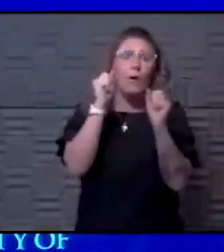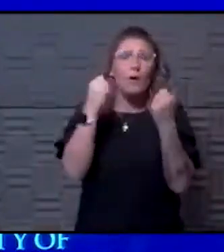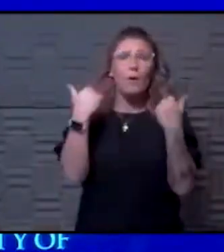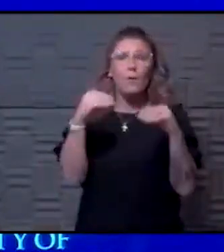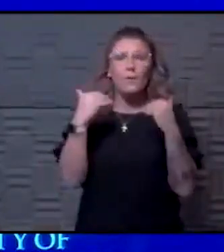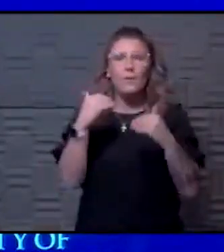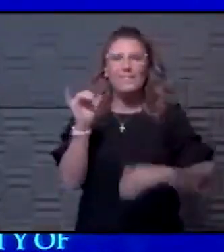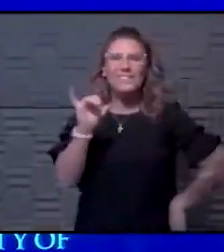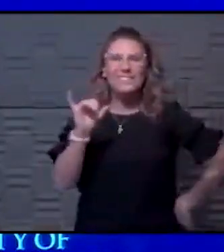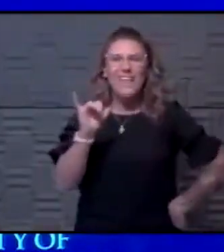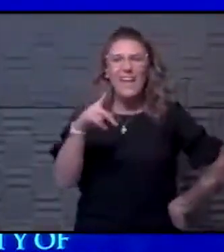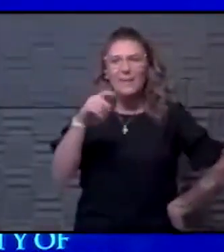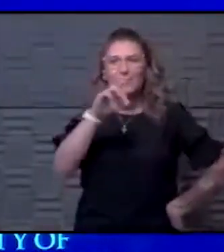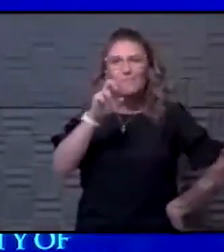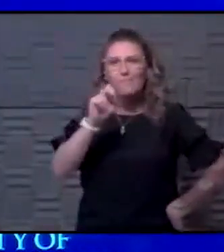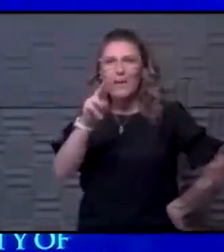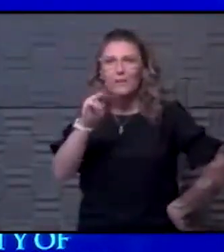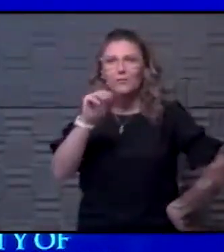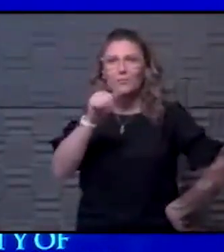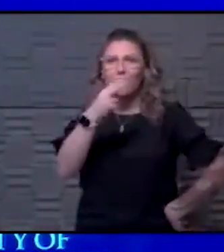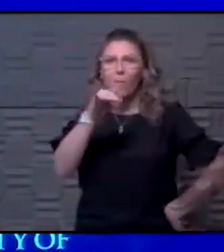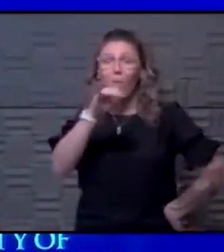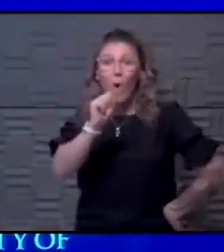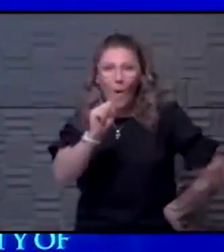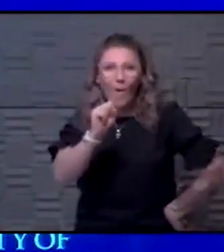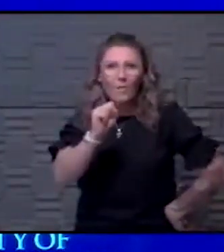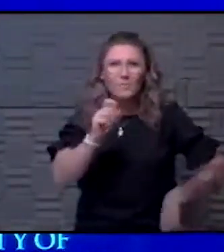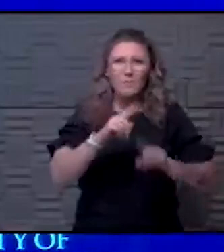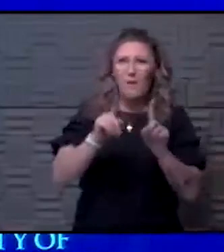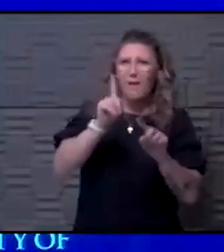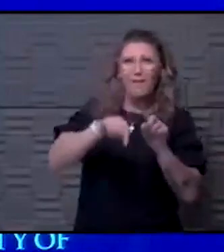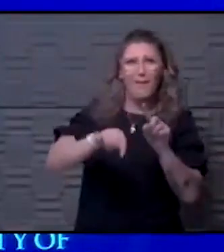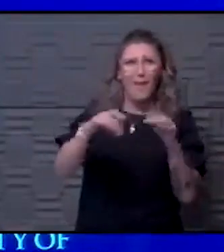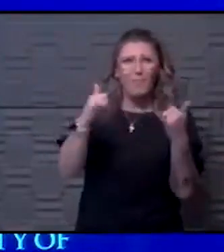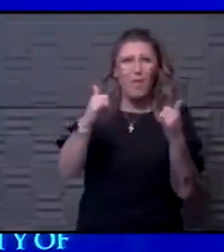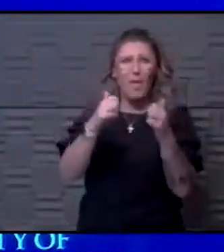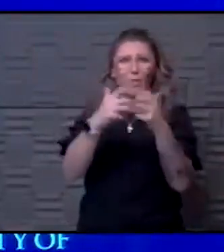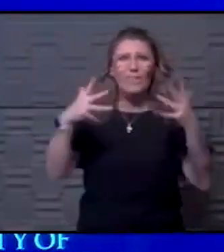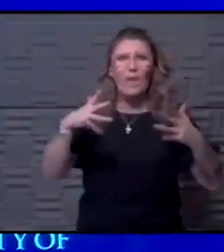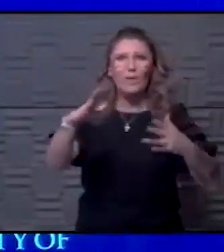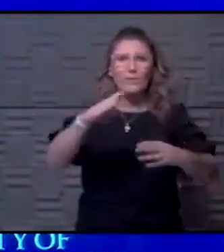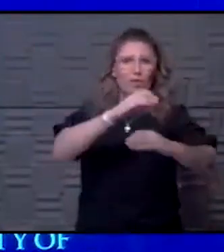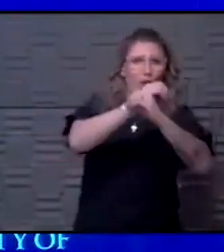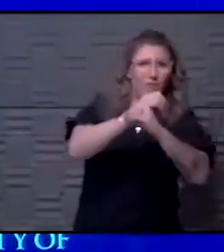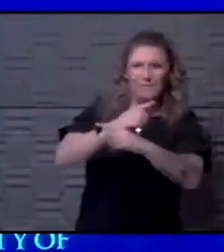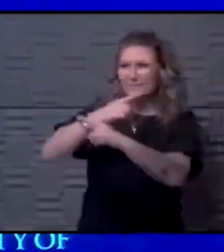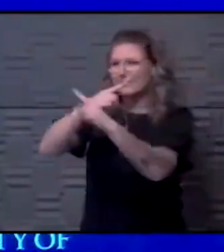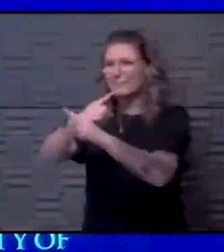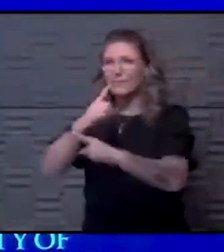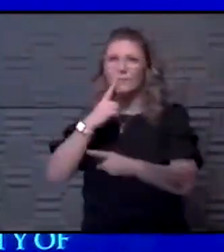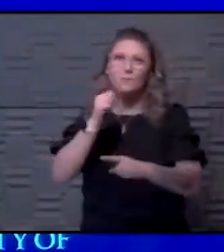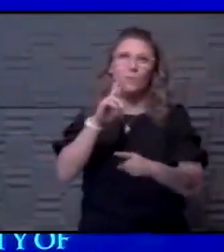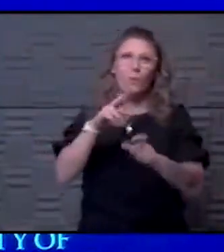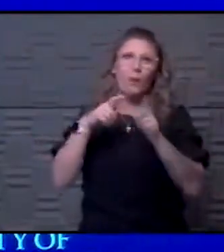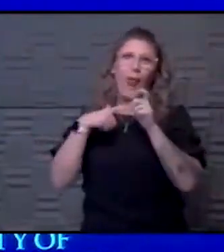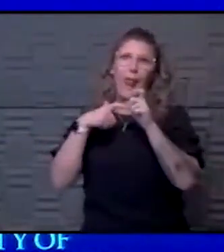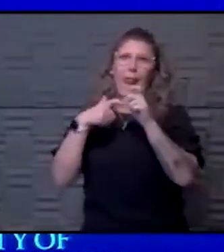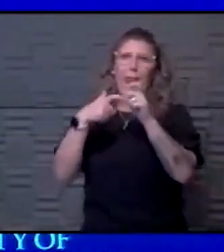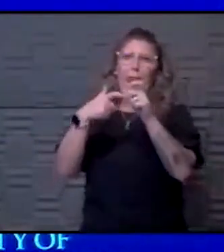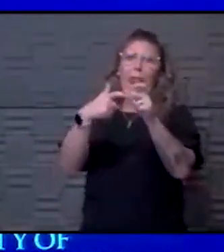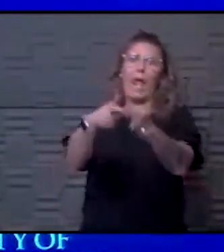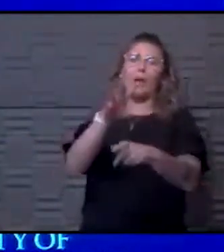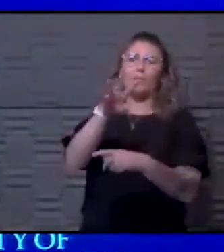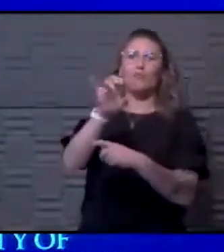was like Patrick Mahomes. But even Patrick Mahomes can't play the game without an offensive line. Otherwise, you have to run for 497 yards behind the line of